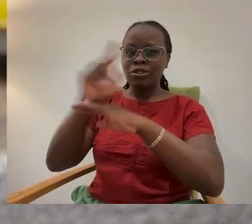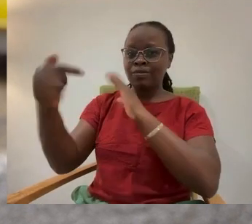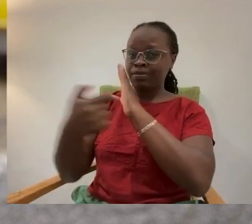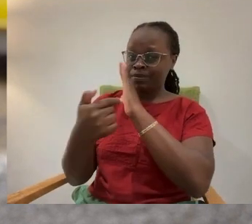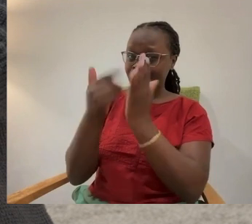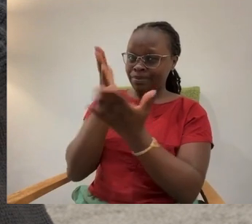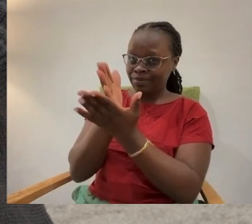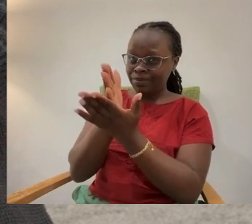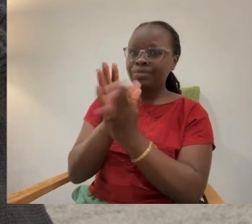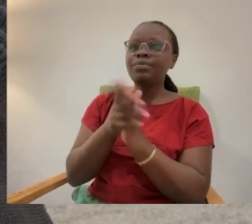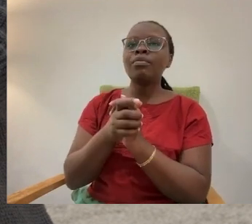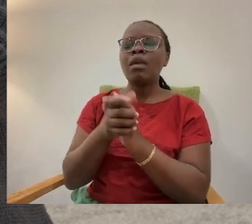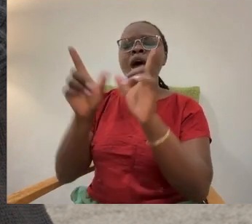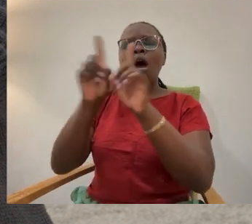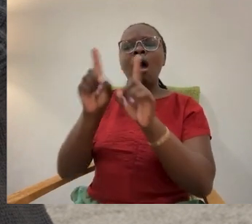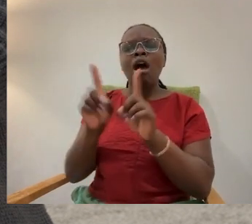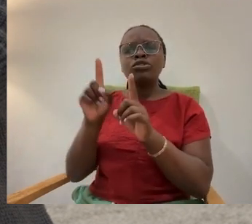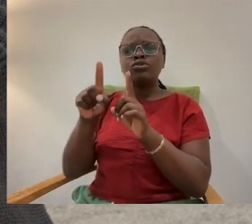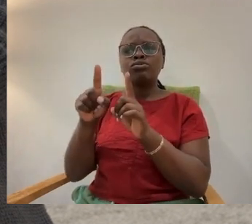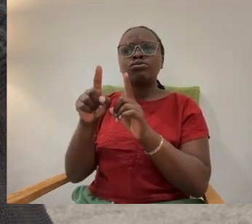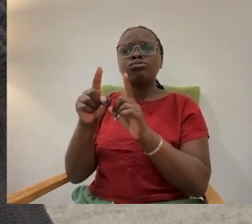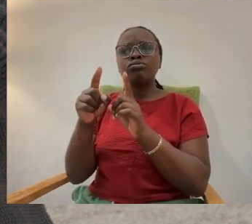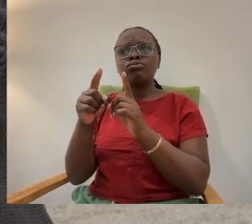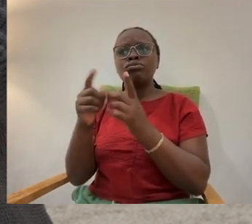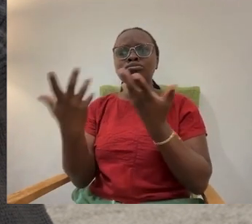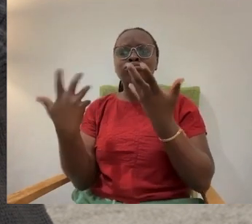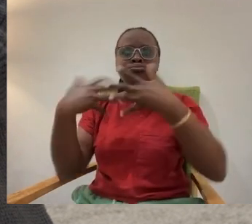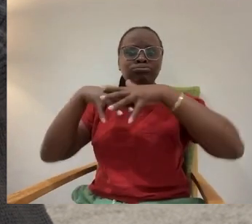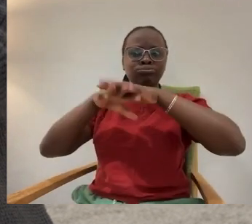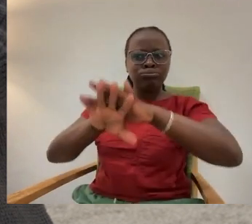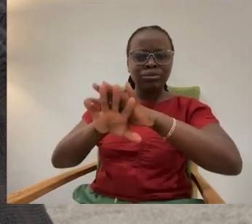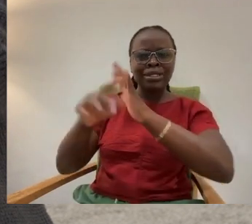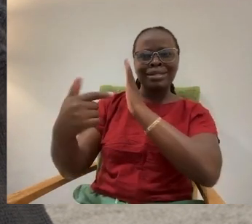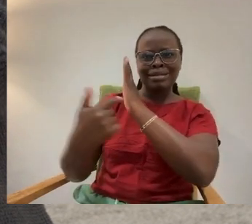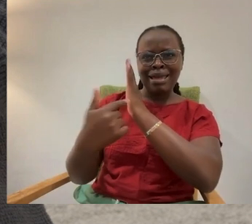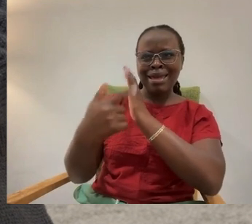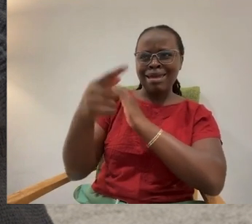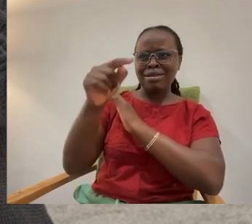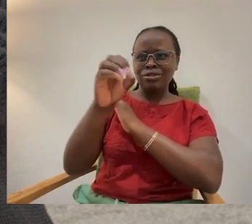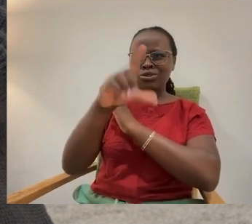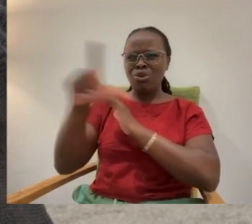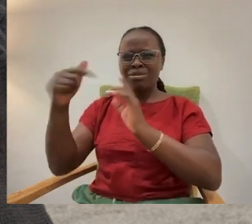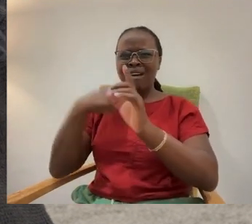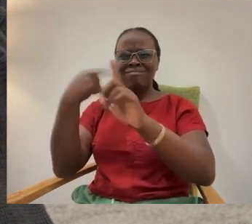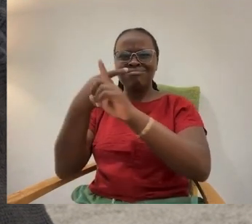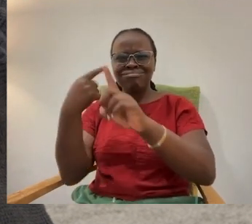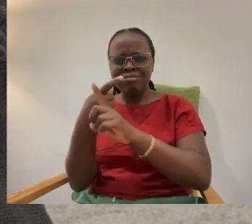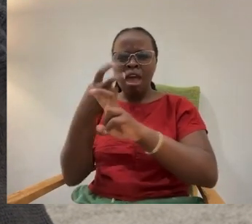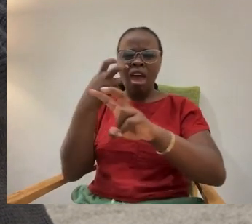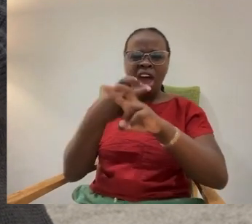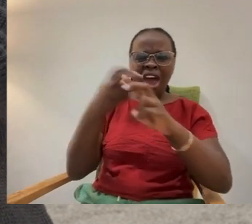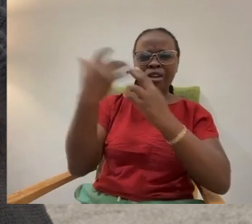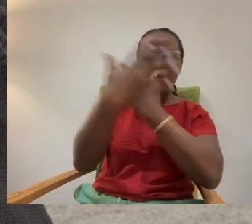in learning. As you were integrating these tech tools, because they're so broad, from software to the actual hardware